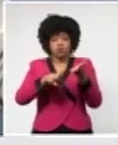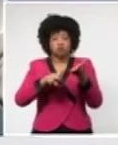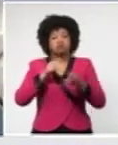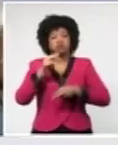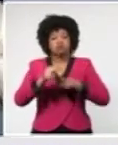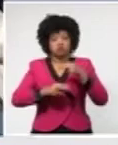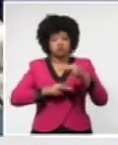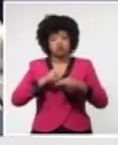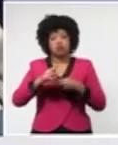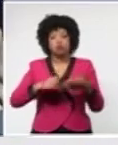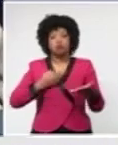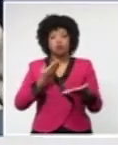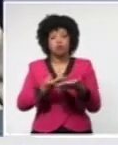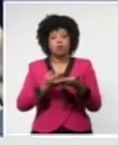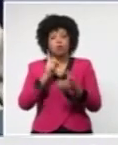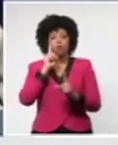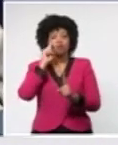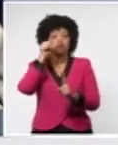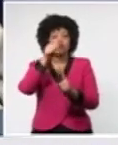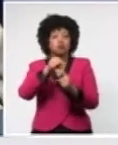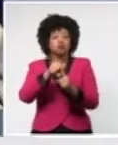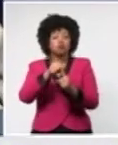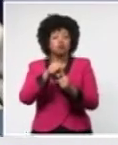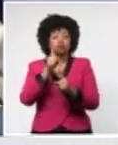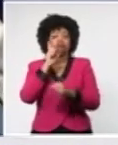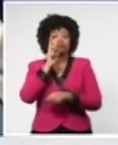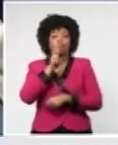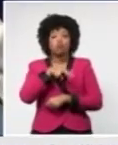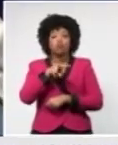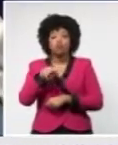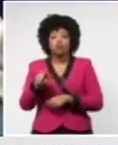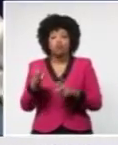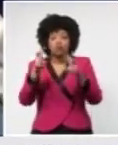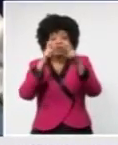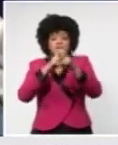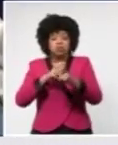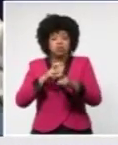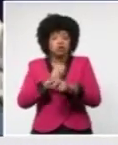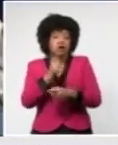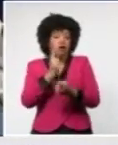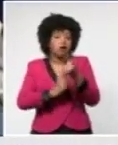positive cases for SARS-CoV-2 and COVID-19.